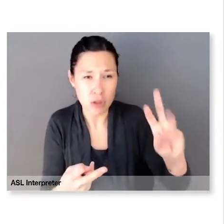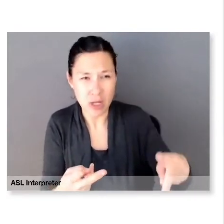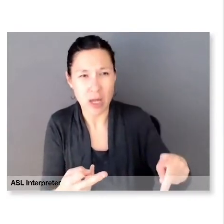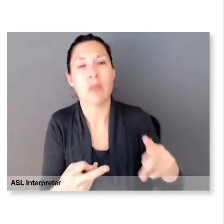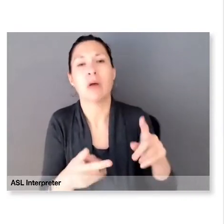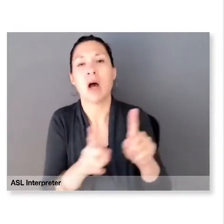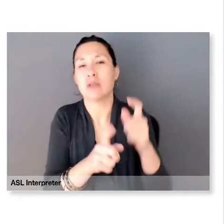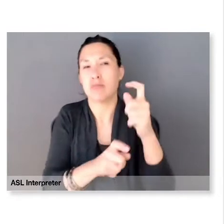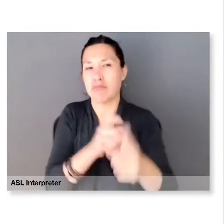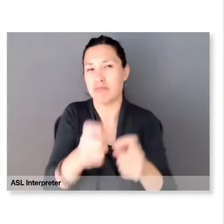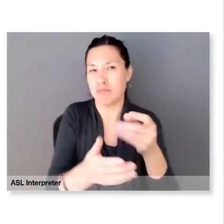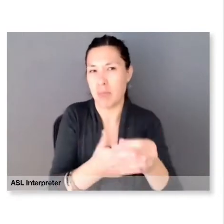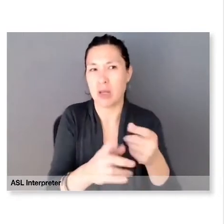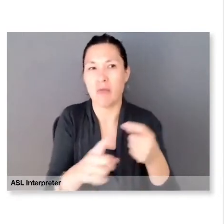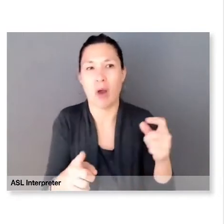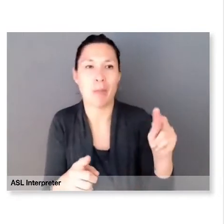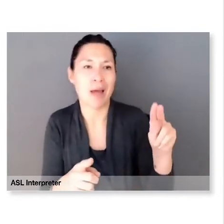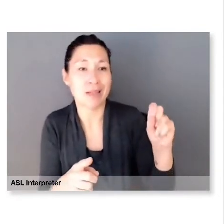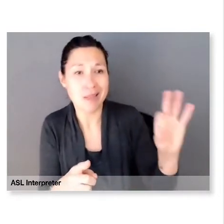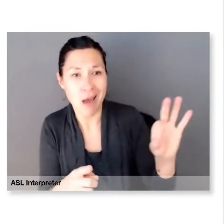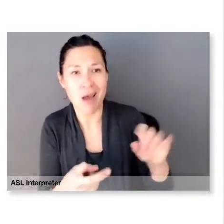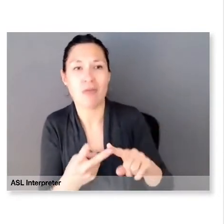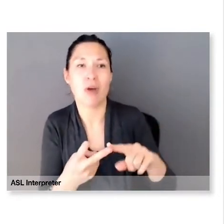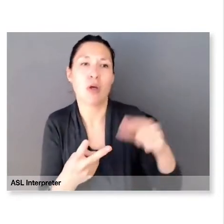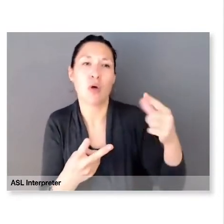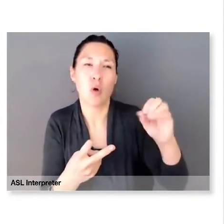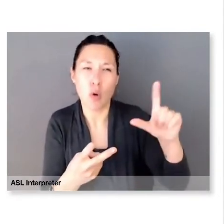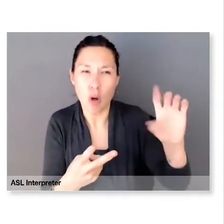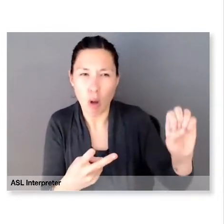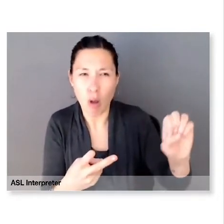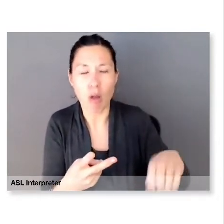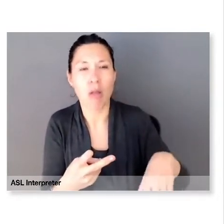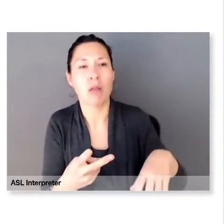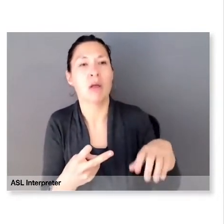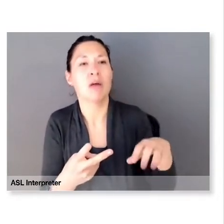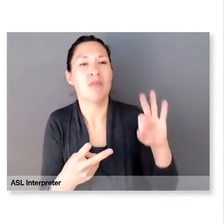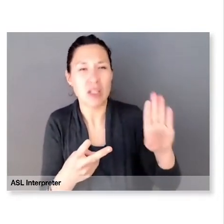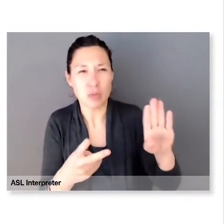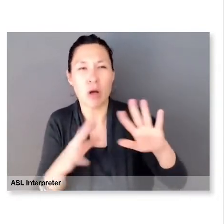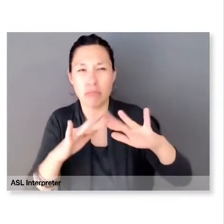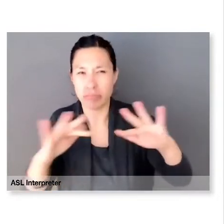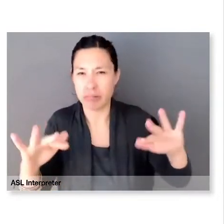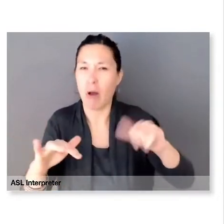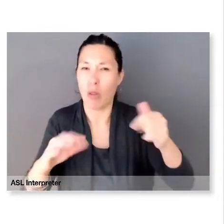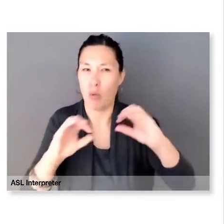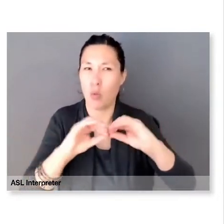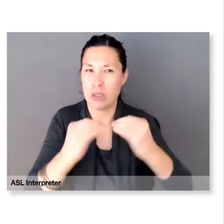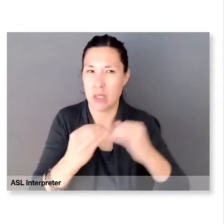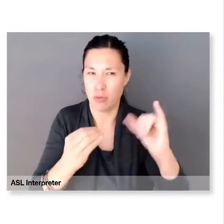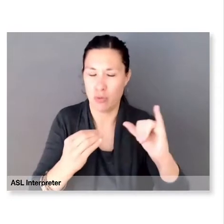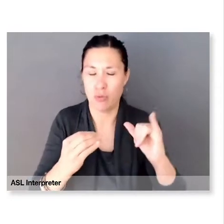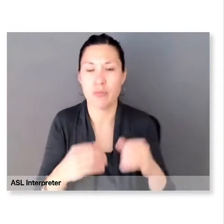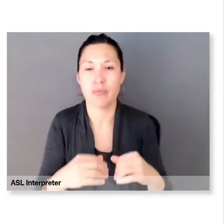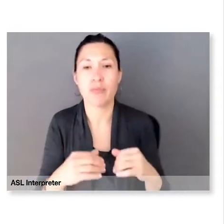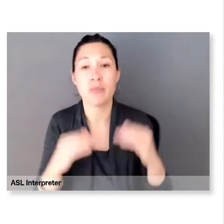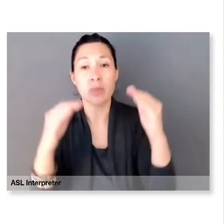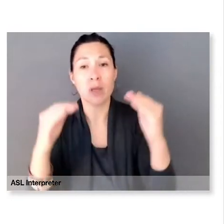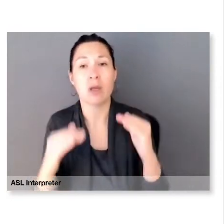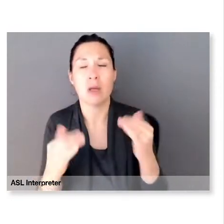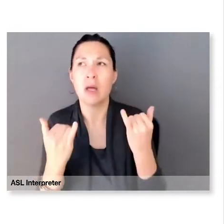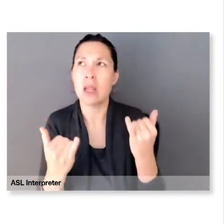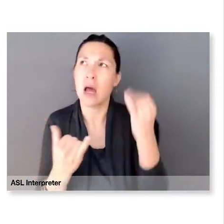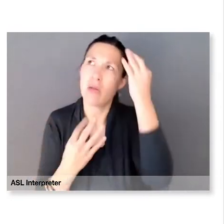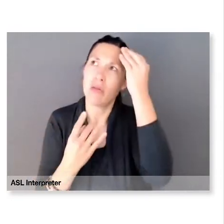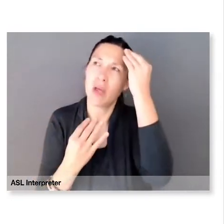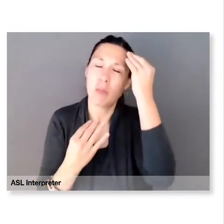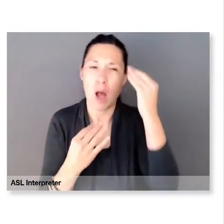Foundation, and the NSF, and many other organizations. And in terms of reflecting on these kind